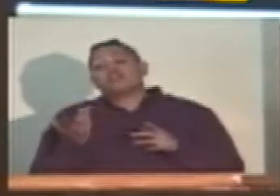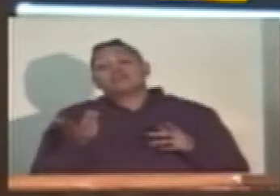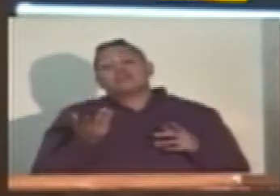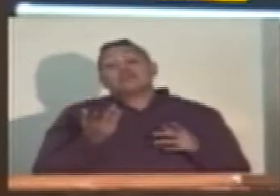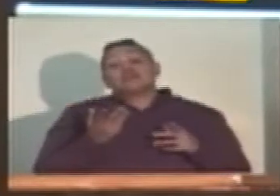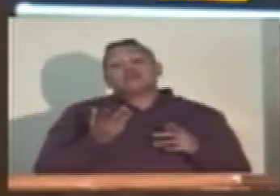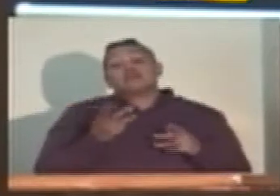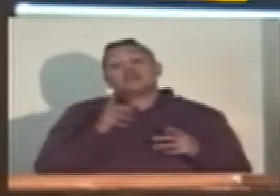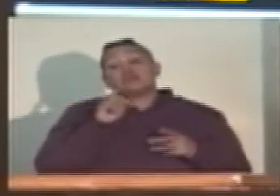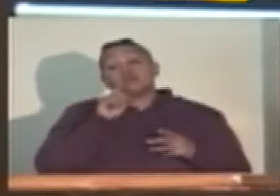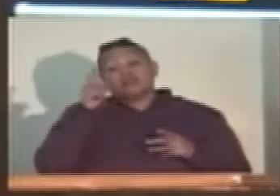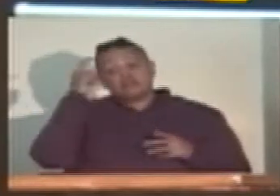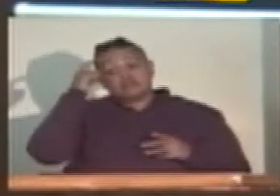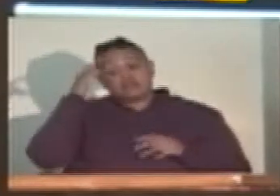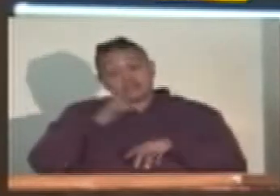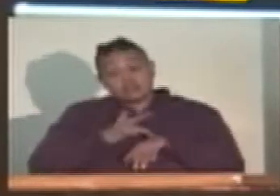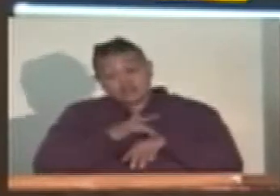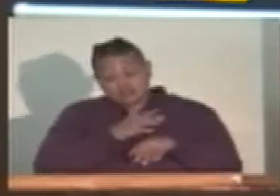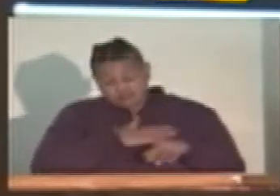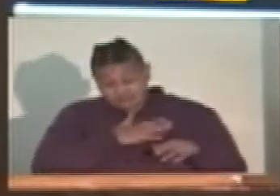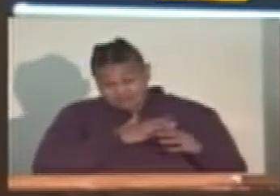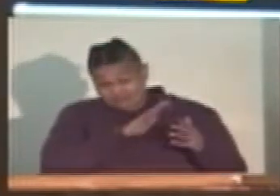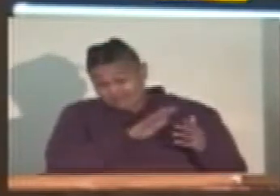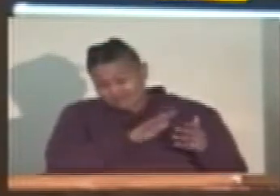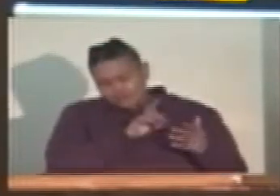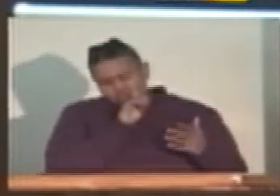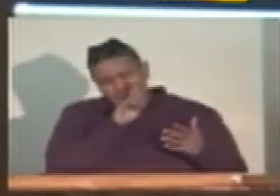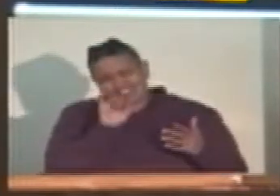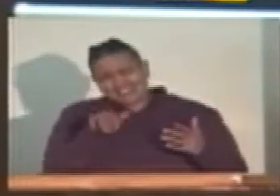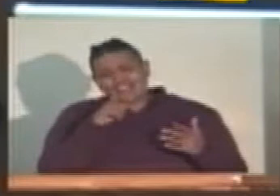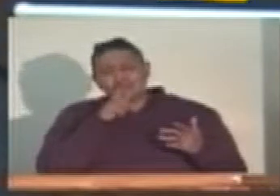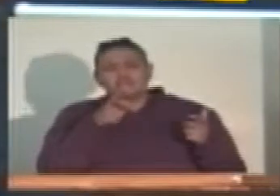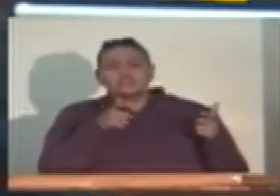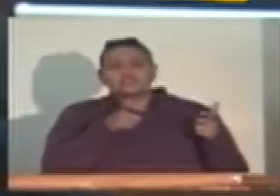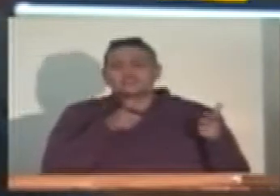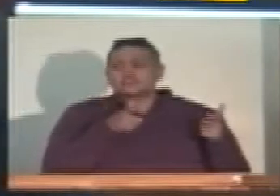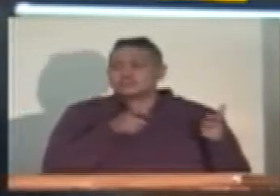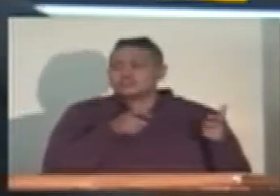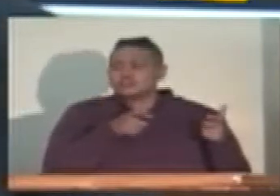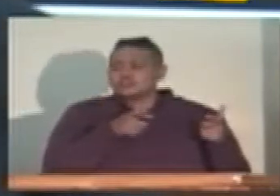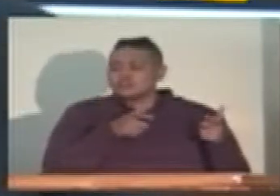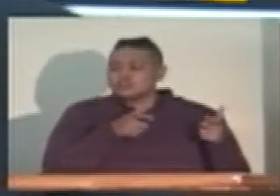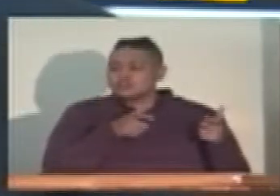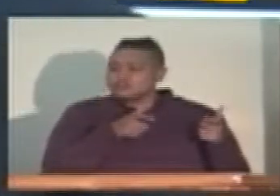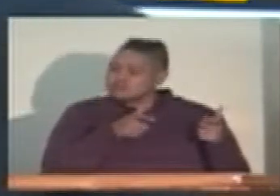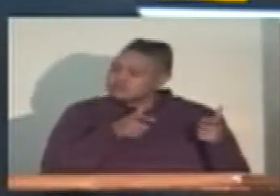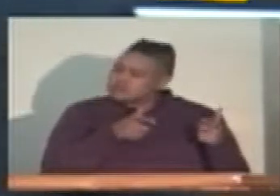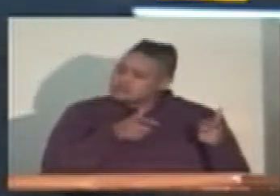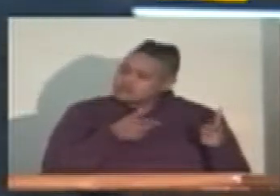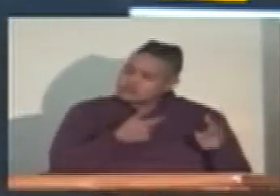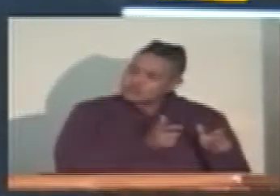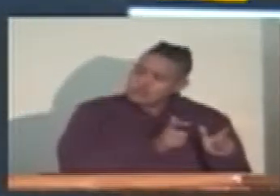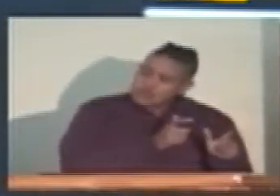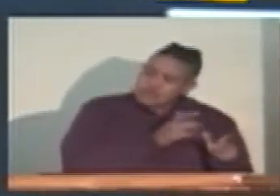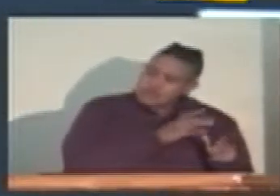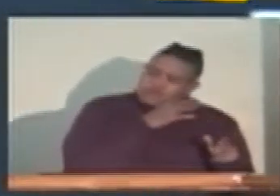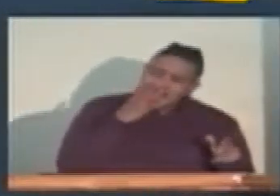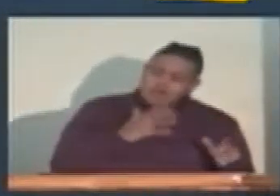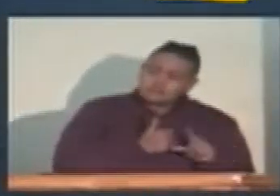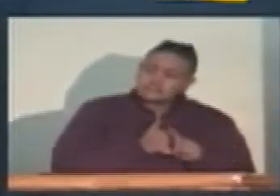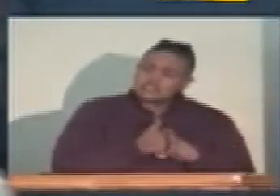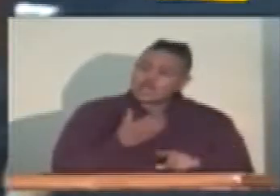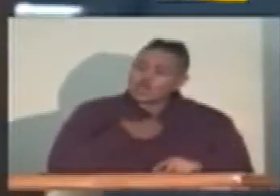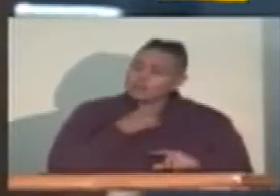The main subsector preying upon by thieves is that of small ruminants, goat and sheep. Farmers complain that when